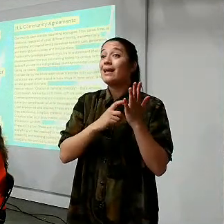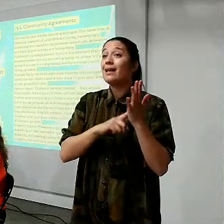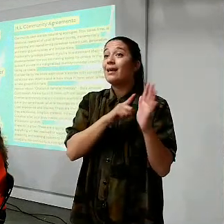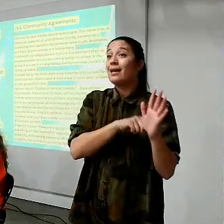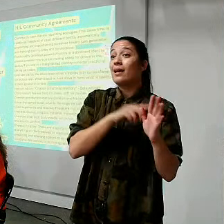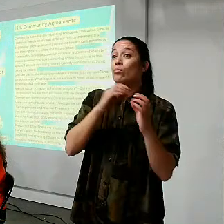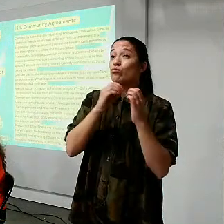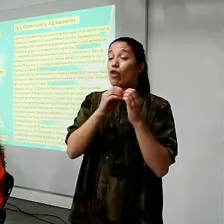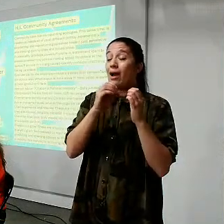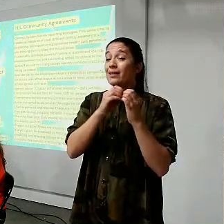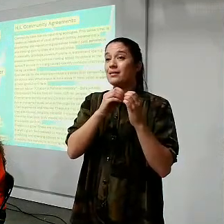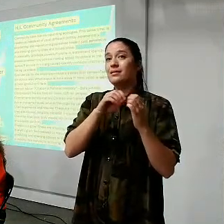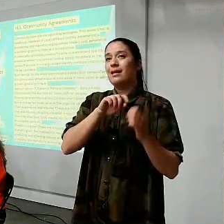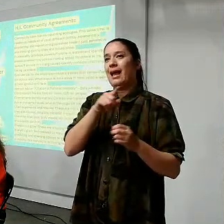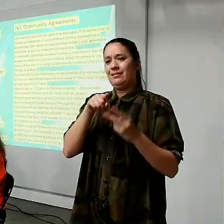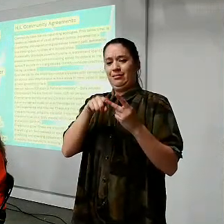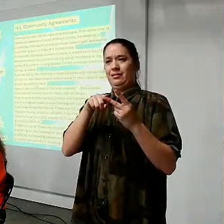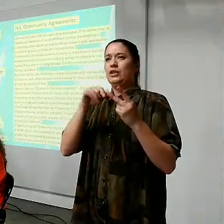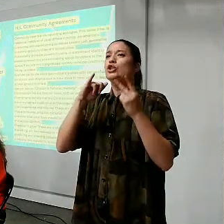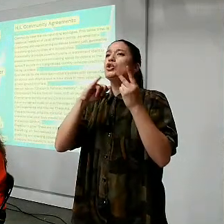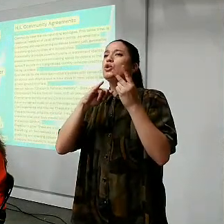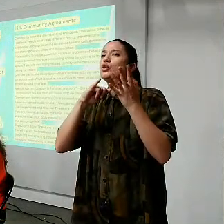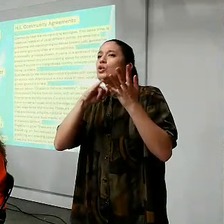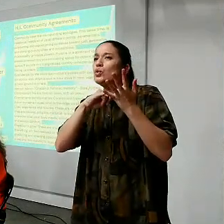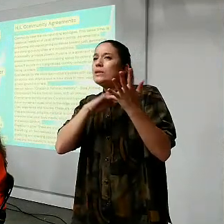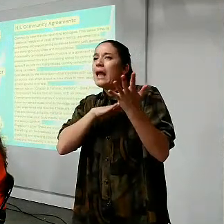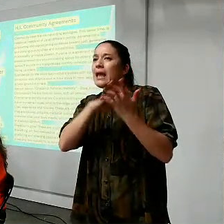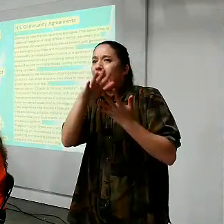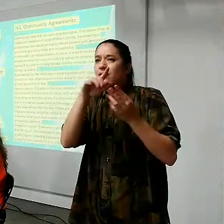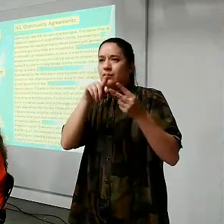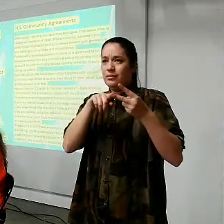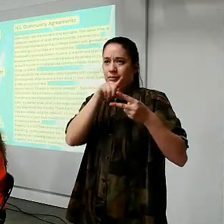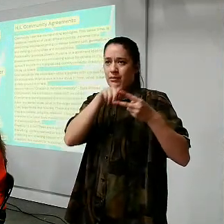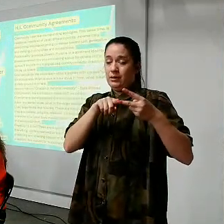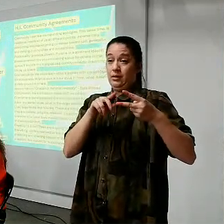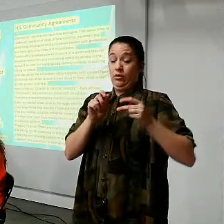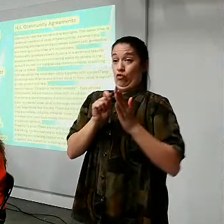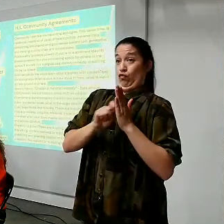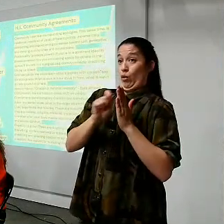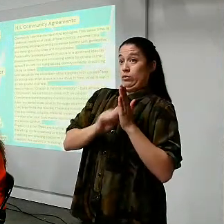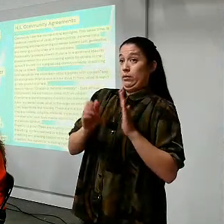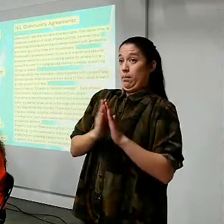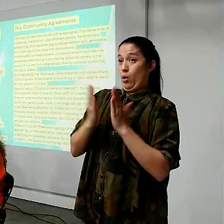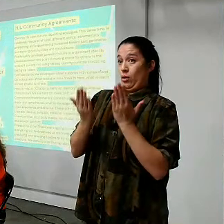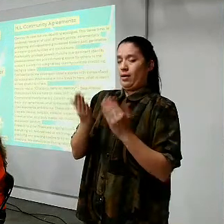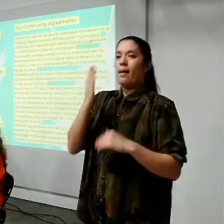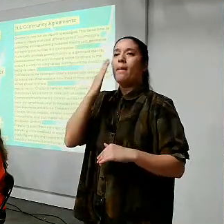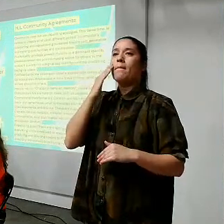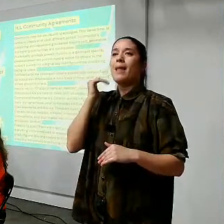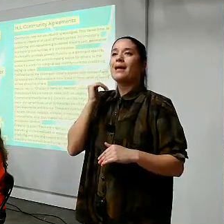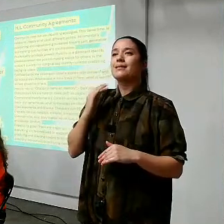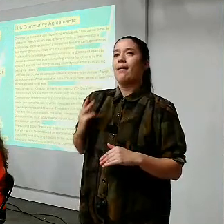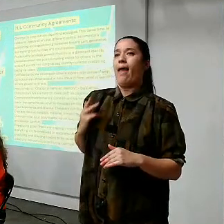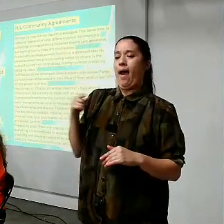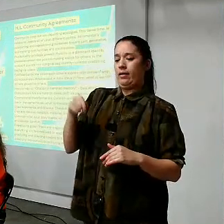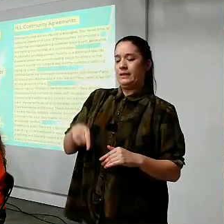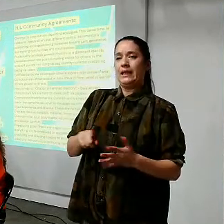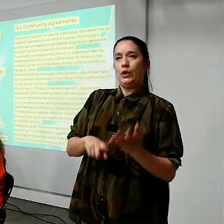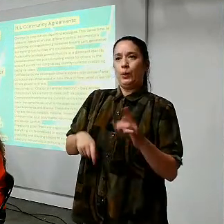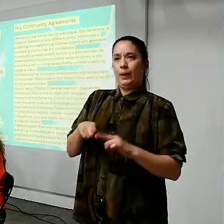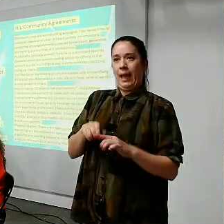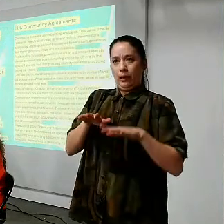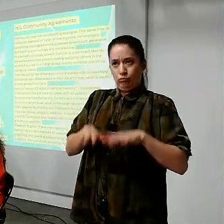about in 1985 in their book Heart of the Race, Black Women's Lives in Britain. And for me, the